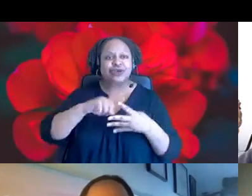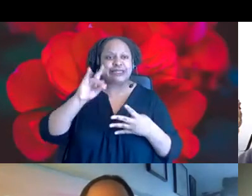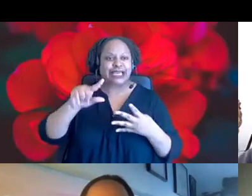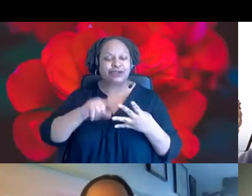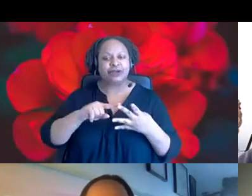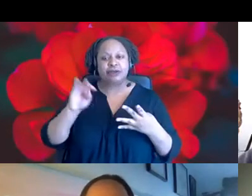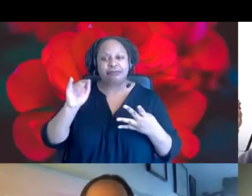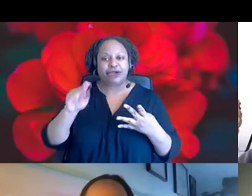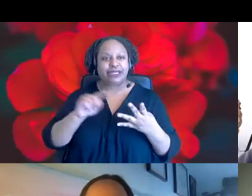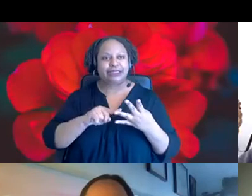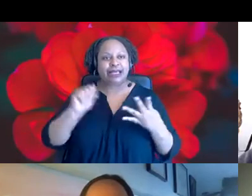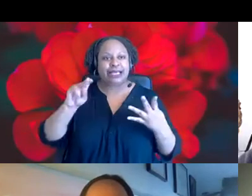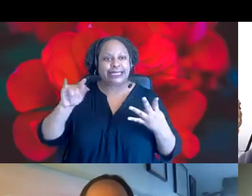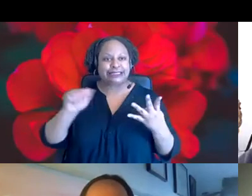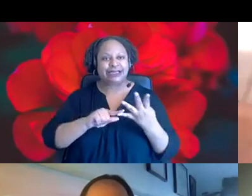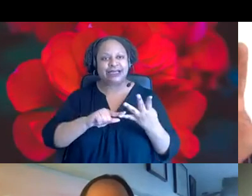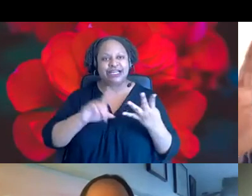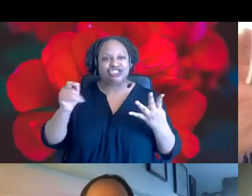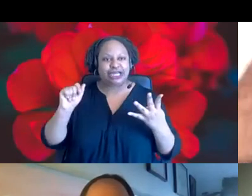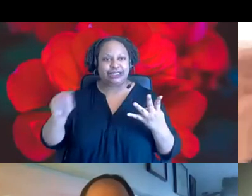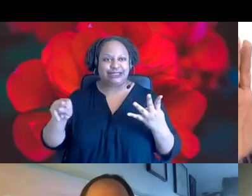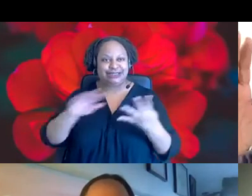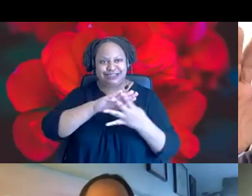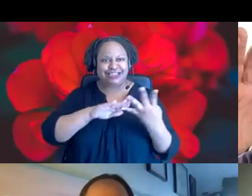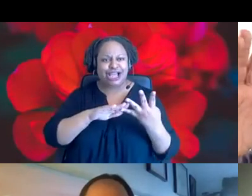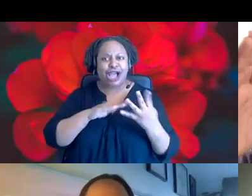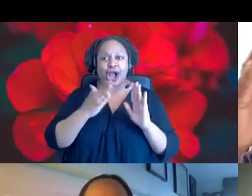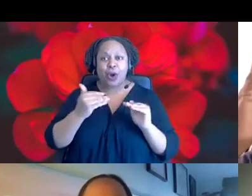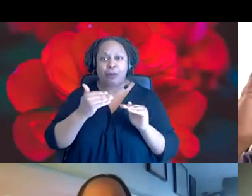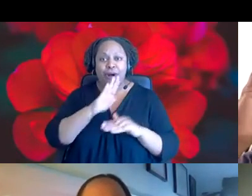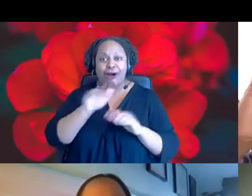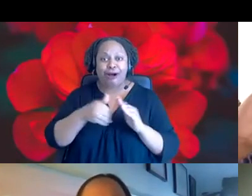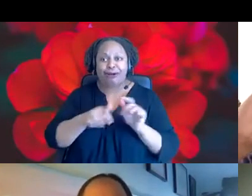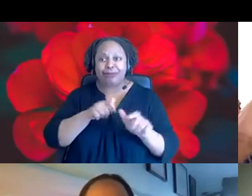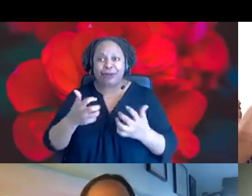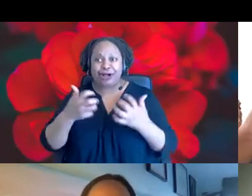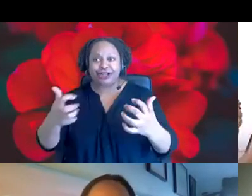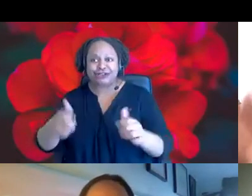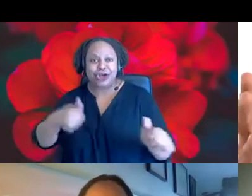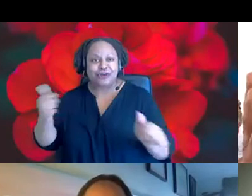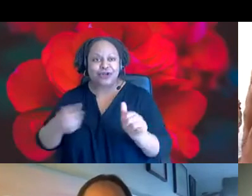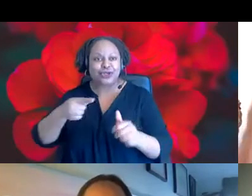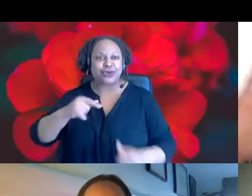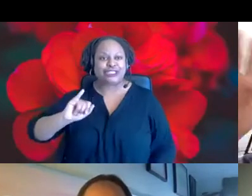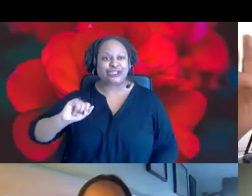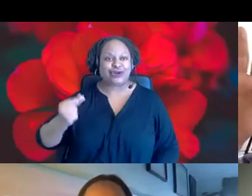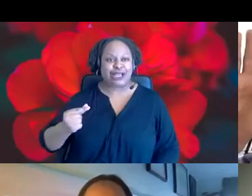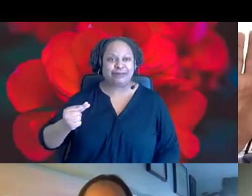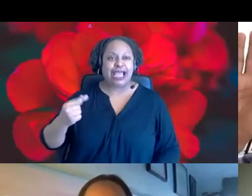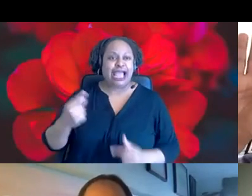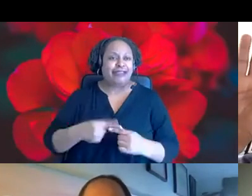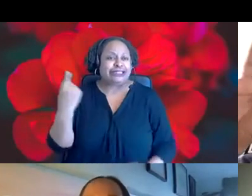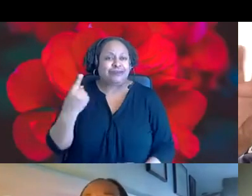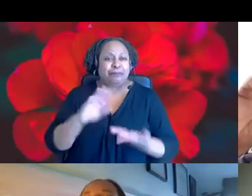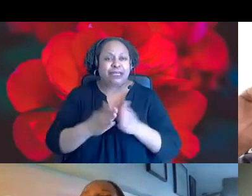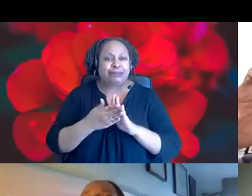Jacqueline, you're all amazing. I hope everybody follows you on Instagram and we turn one of us into some kind of Instagram